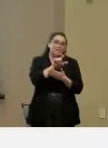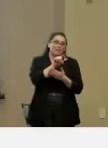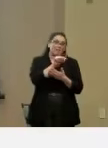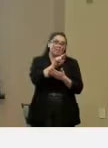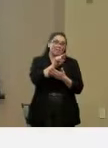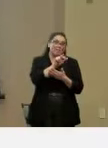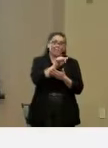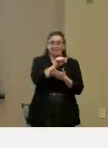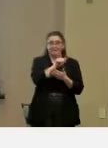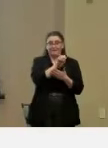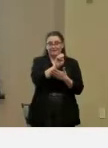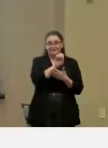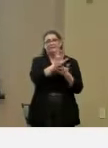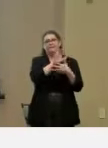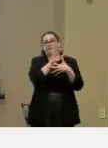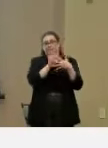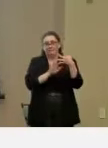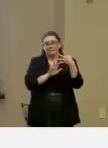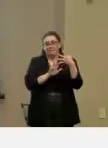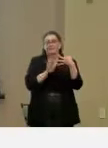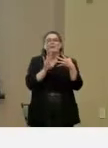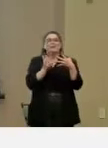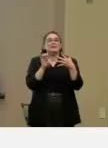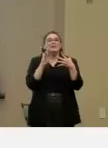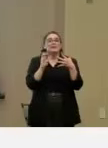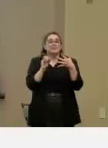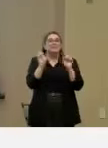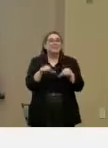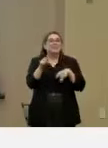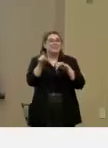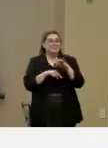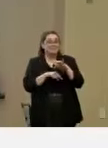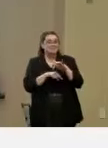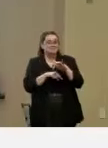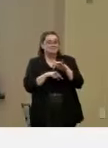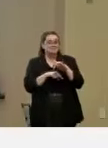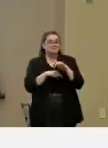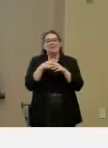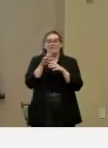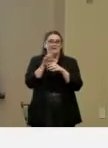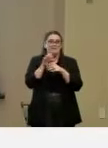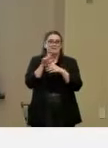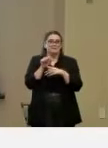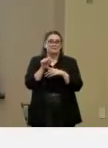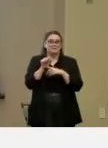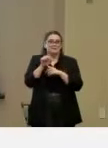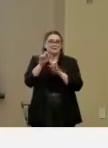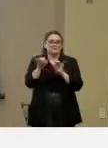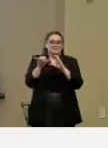or methotrexate, they can come in, bypass the chemo step, and get the cells.